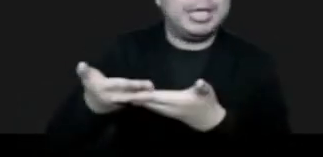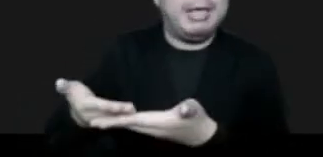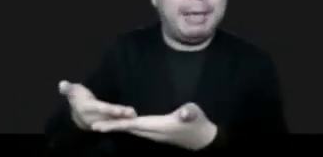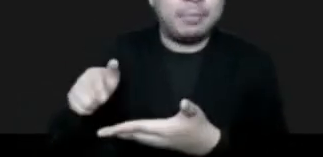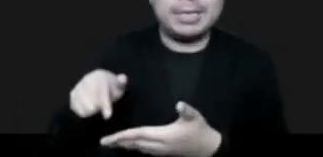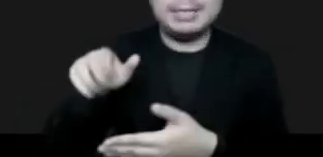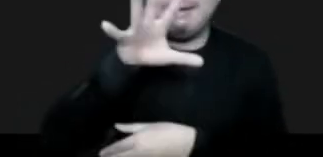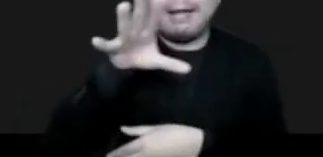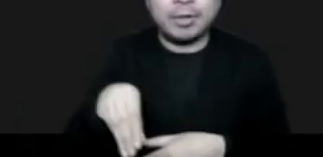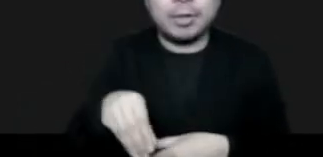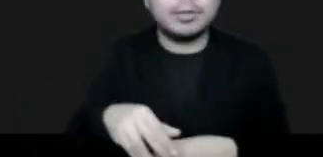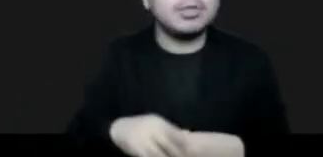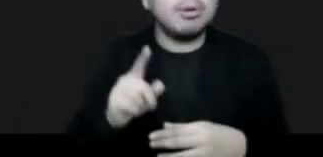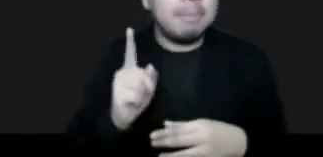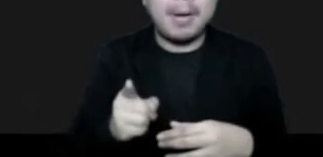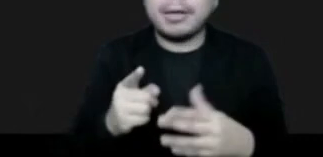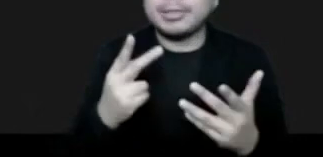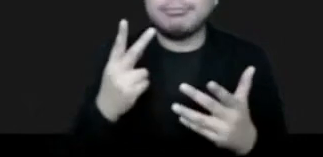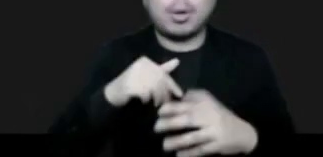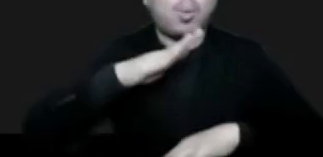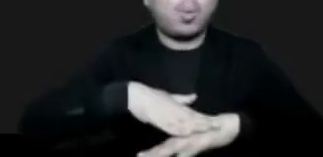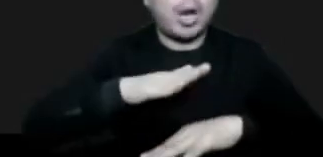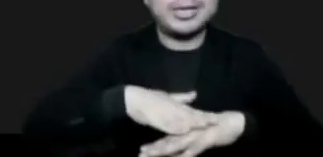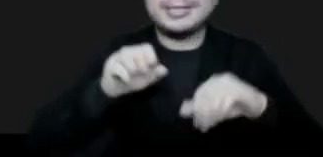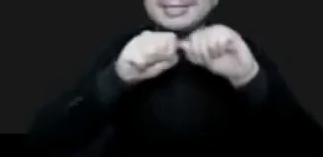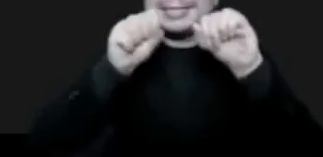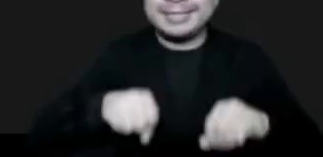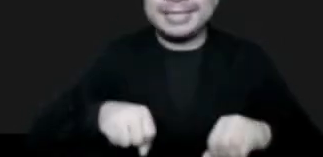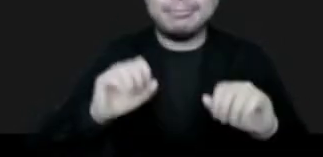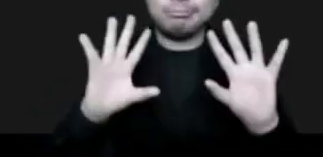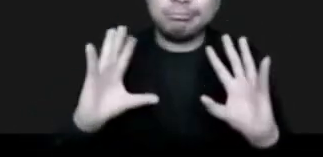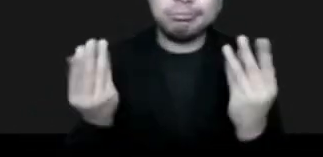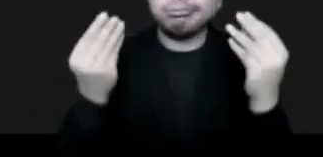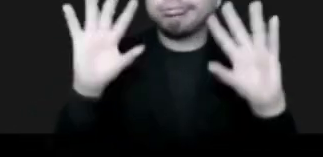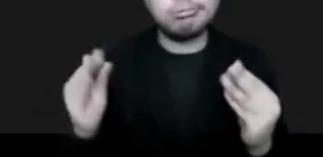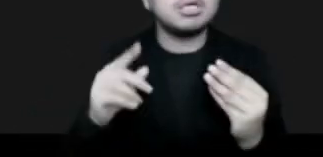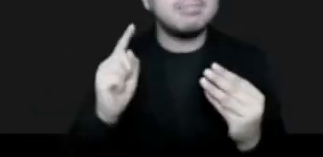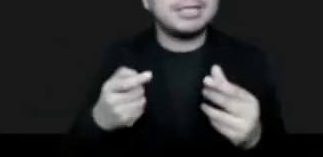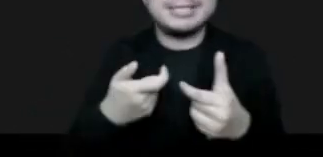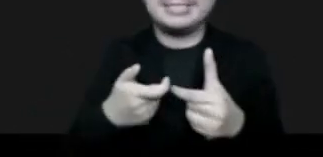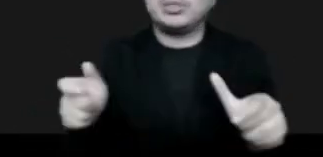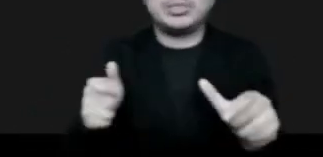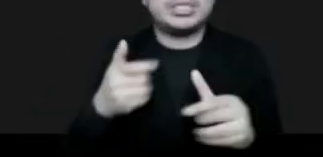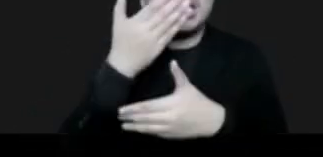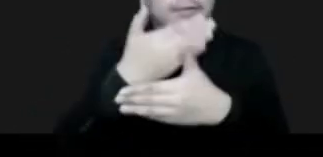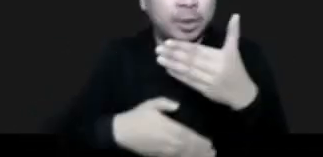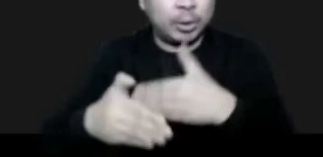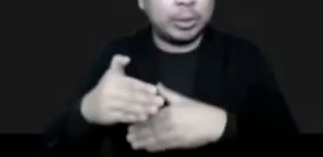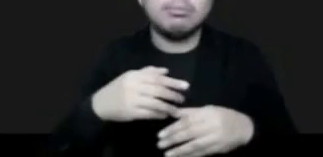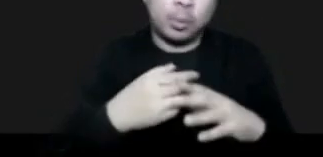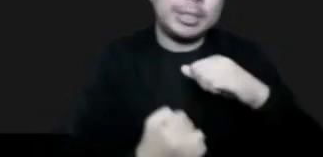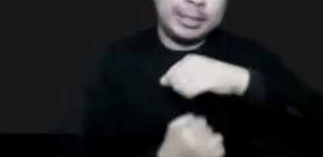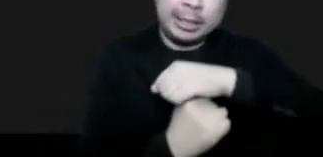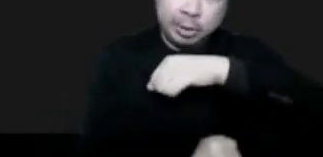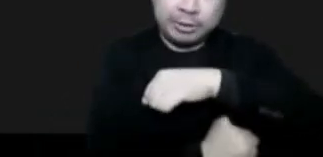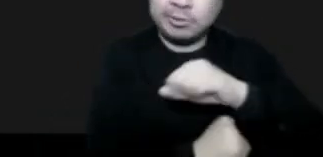systems have to be made disability inclusive, not only the infrastructural part of those, but also when we